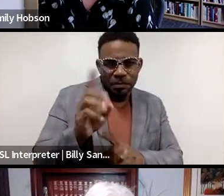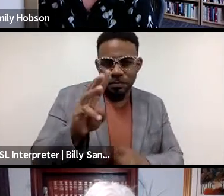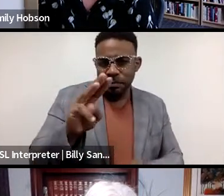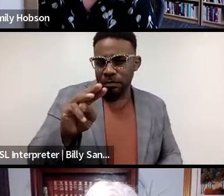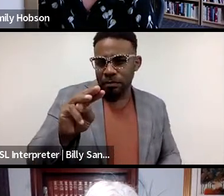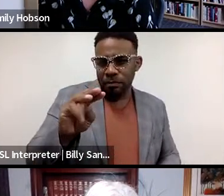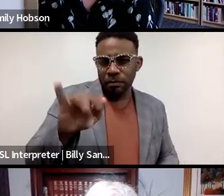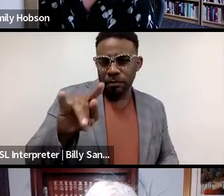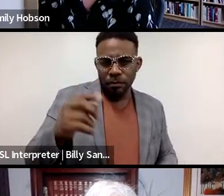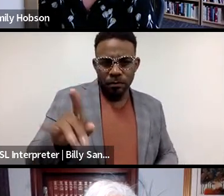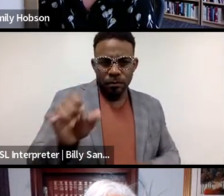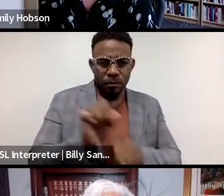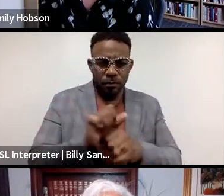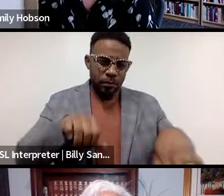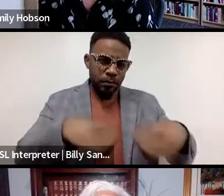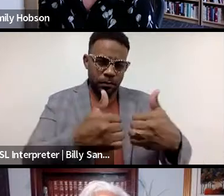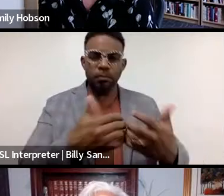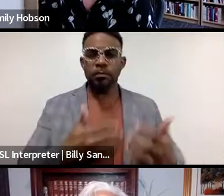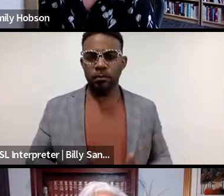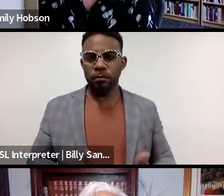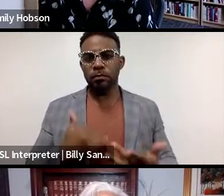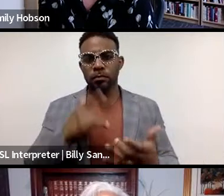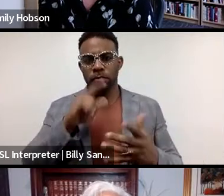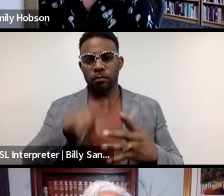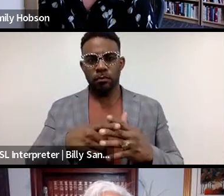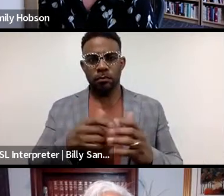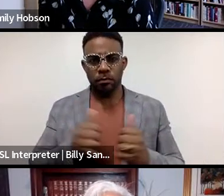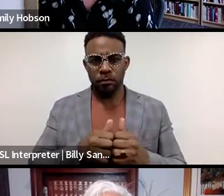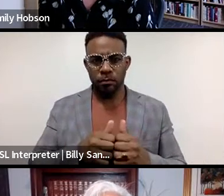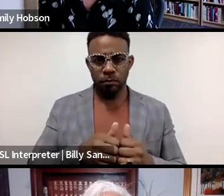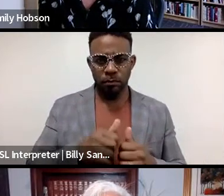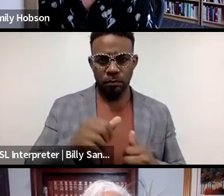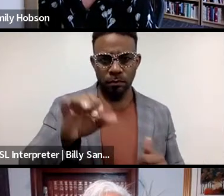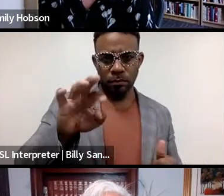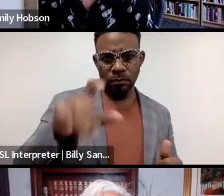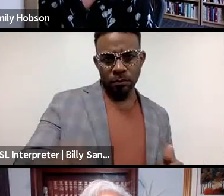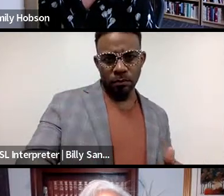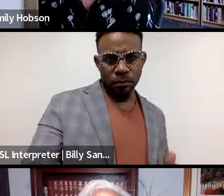that your work challenges. And I'm going to start with Carol.